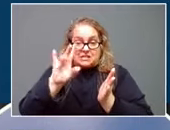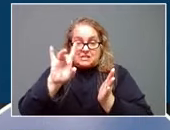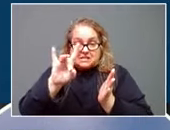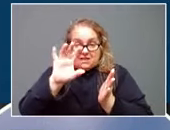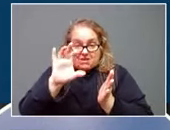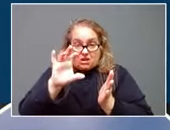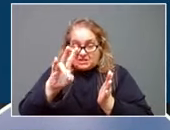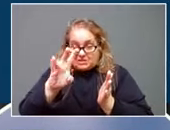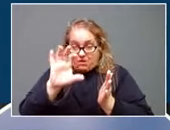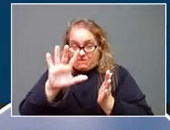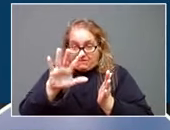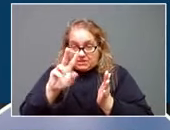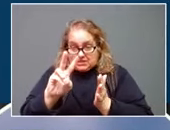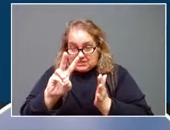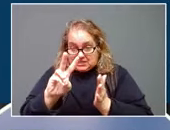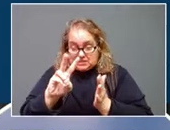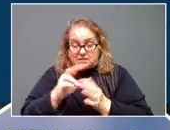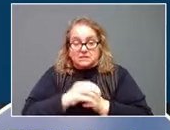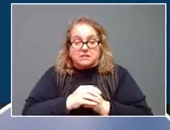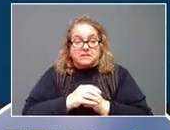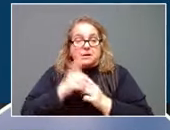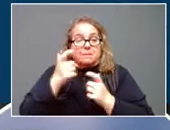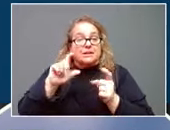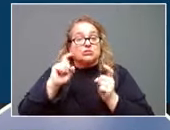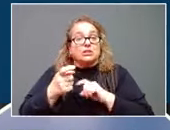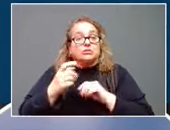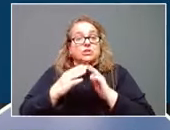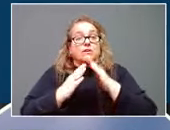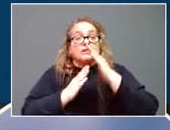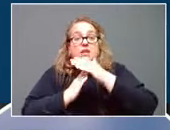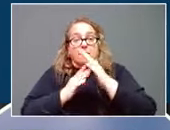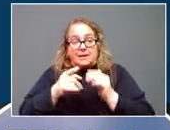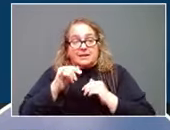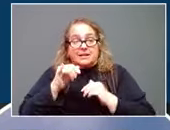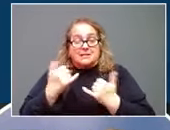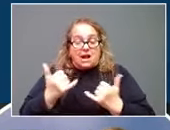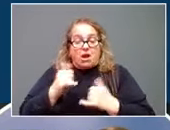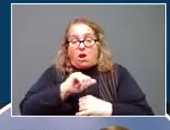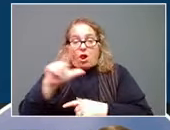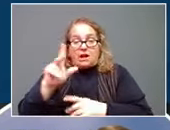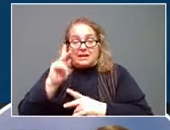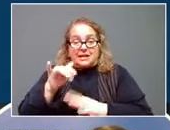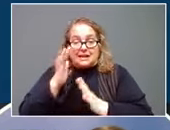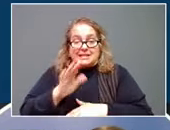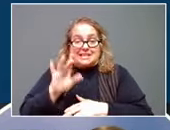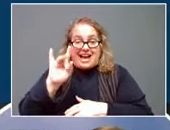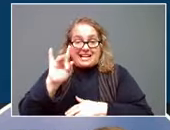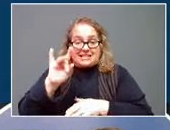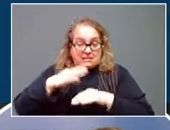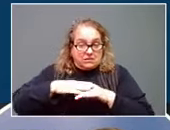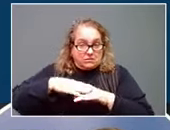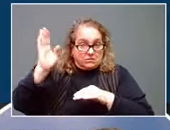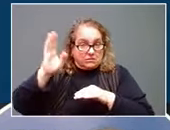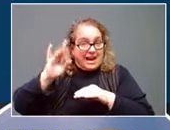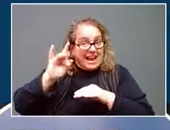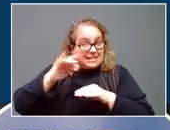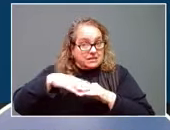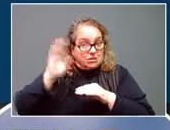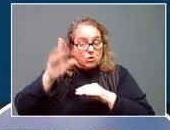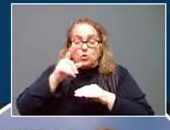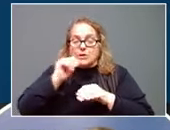2,862,756. The big change on the top is Kentuckians 18 and older. These are people who can make their own